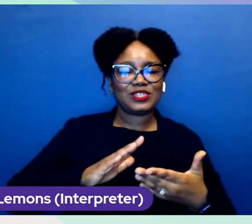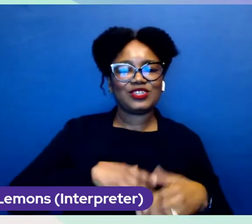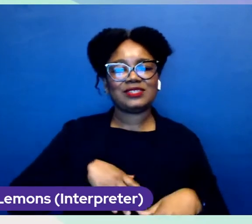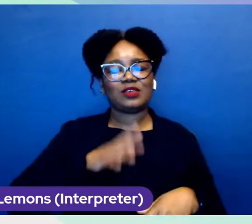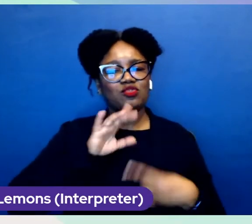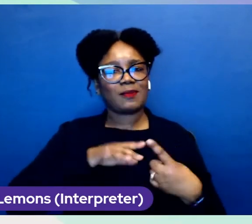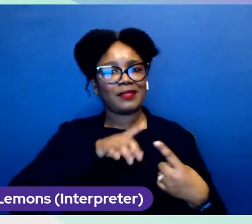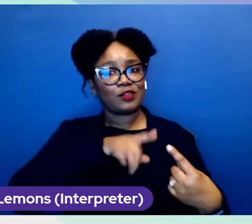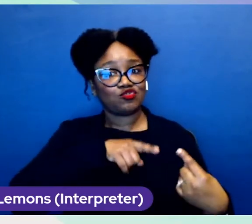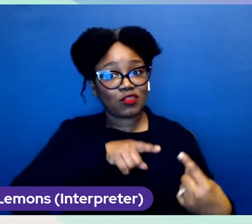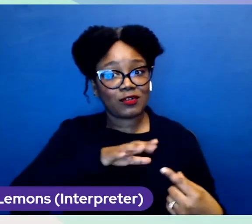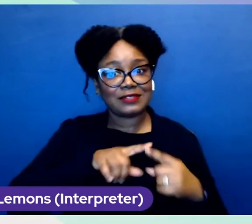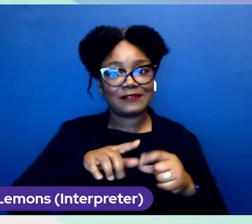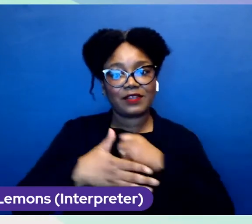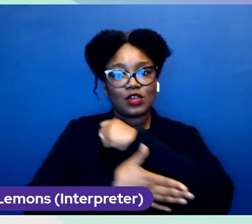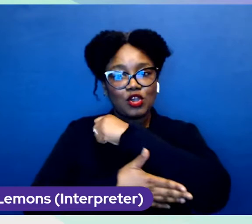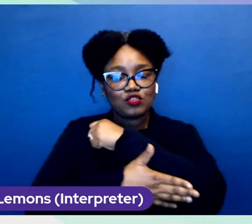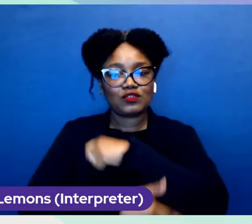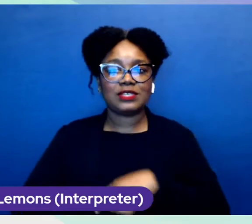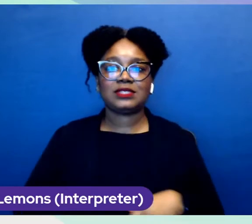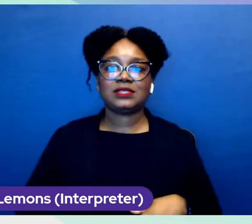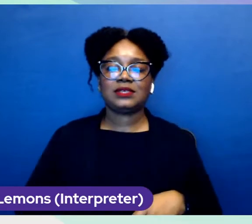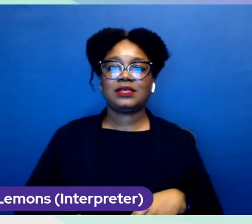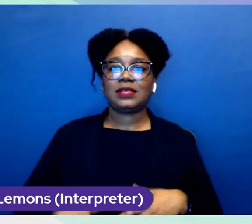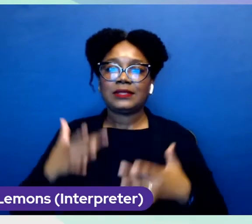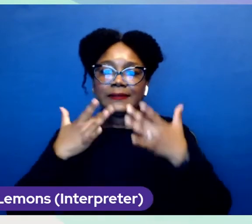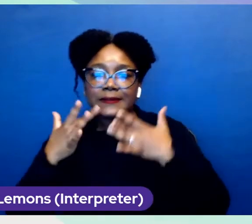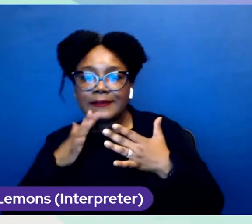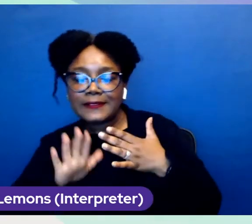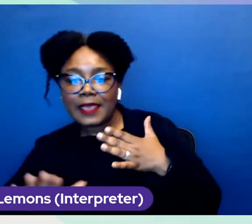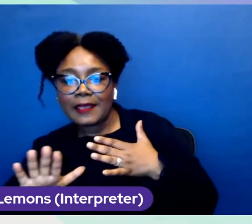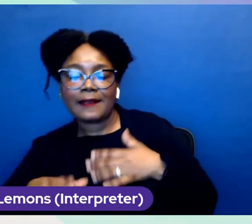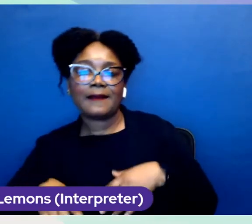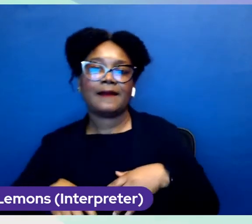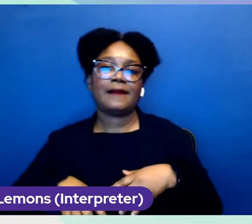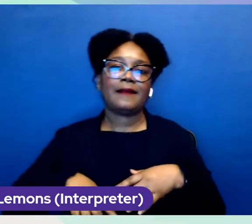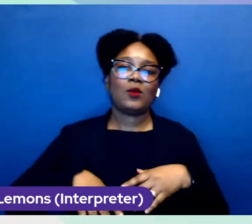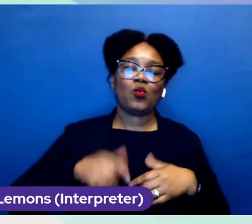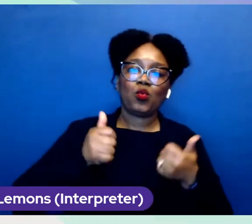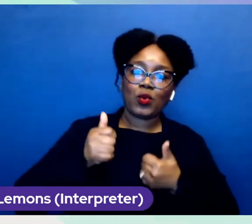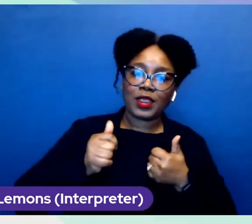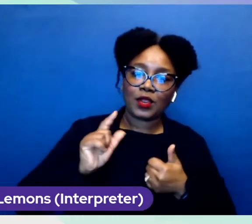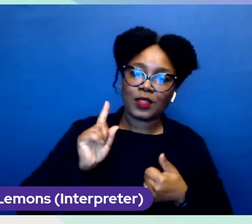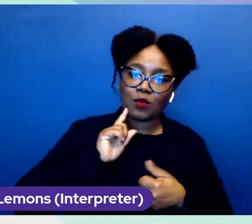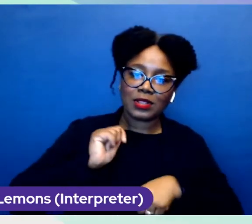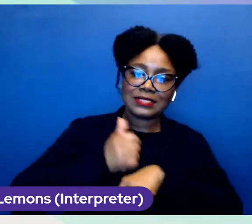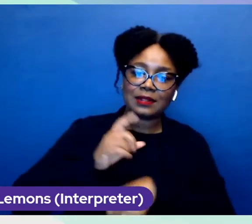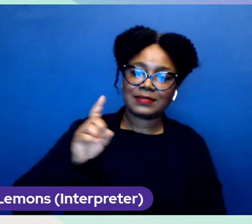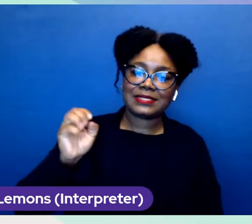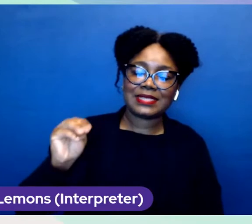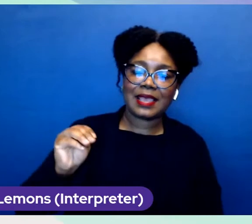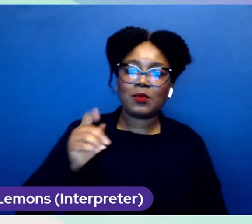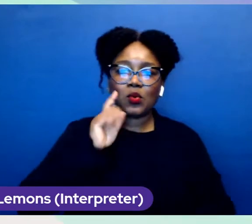the Egyptians scared that, you know, if the dam is built, you know, what is not going to get back to Egypt, the Ethiopians saying they need the electricity from the dam, and so on and